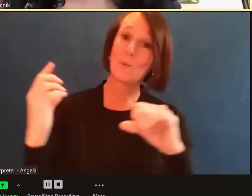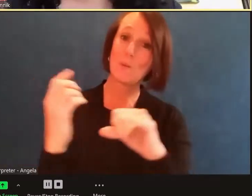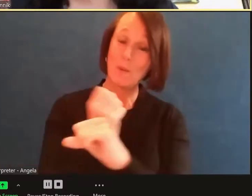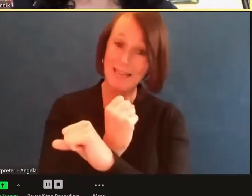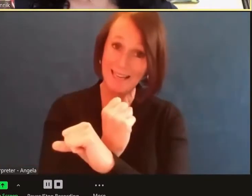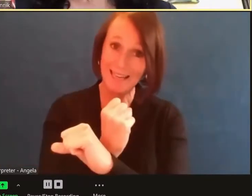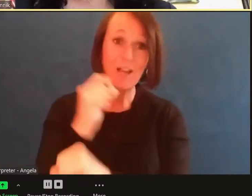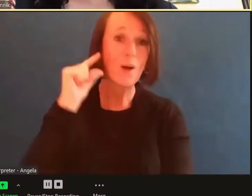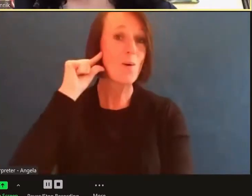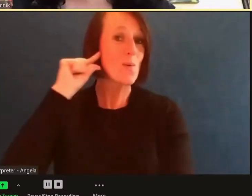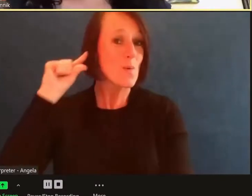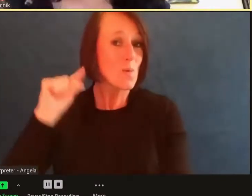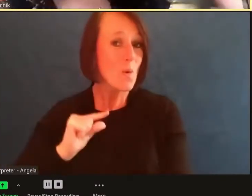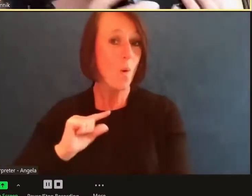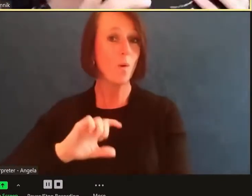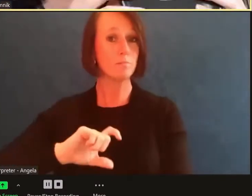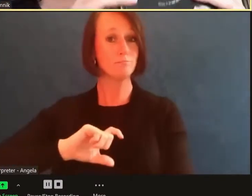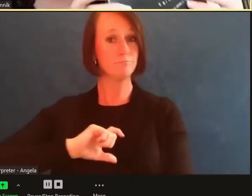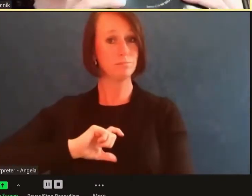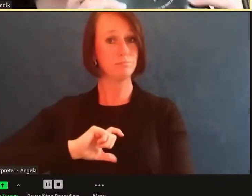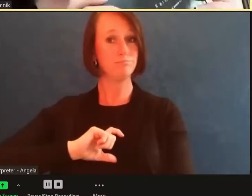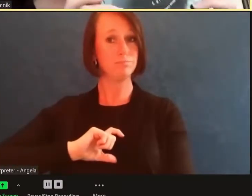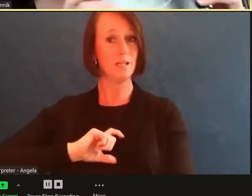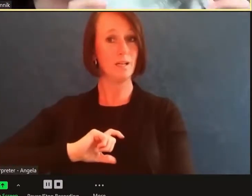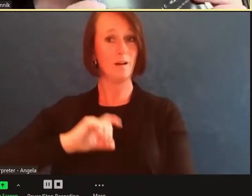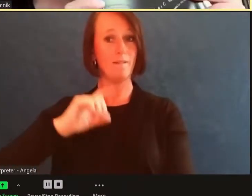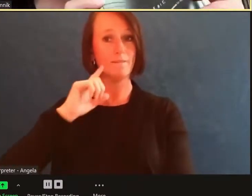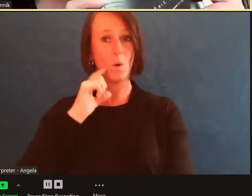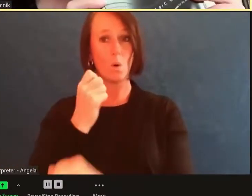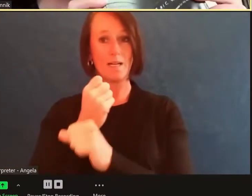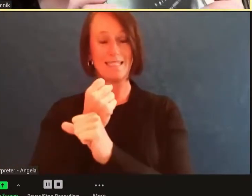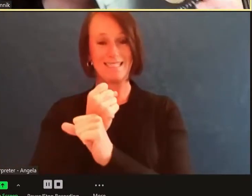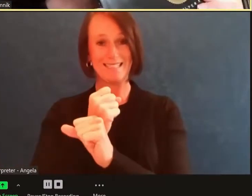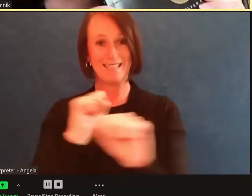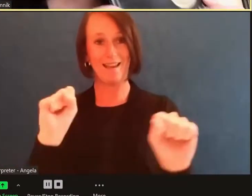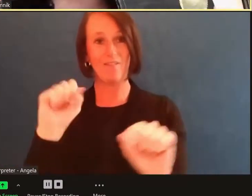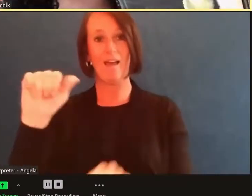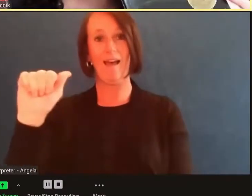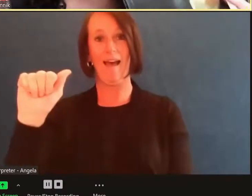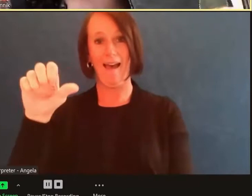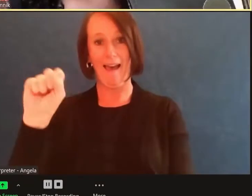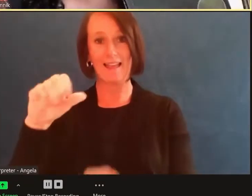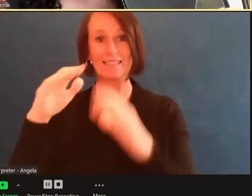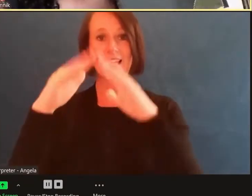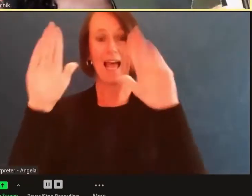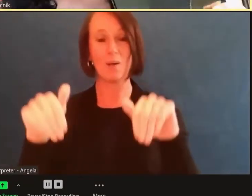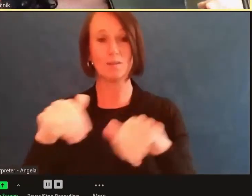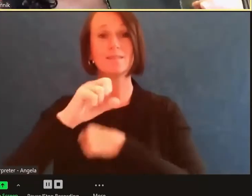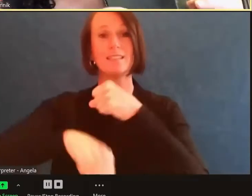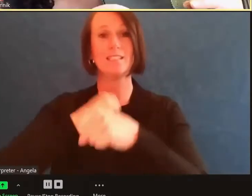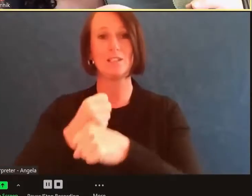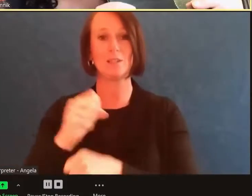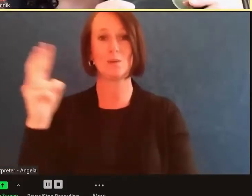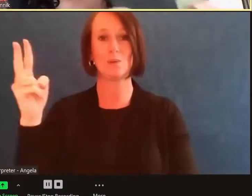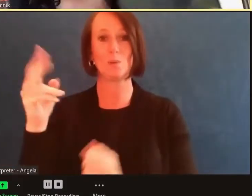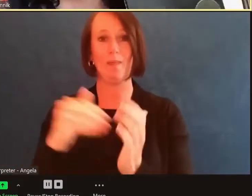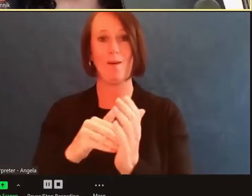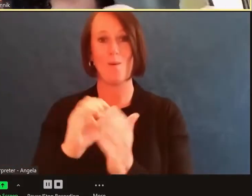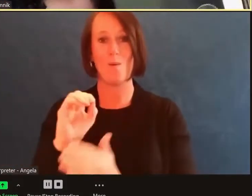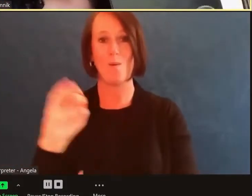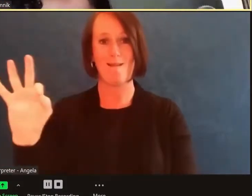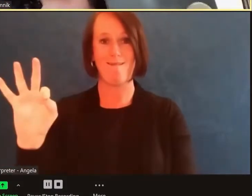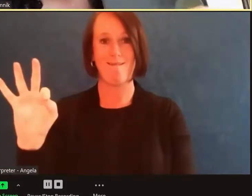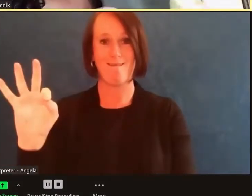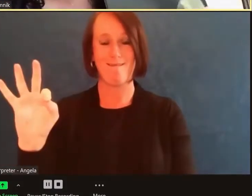Gold Medal for Safe as Houses back in 2009. And we're going into